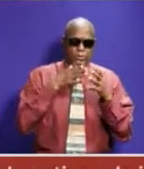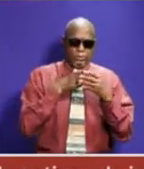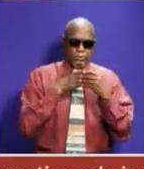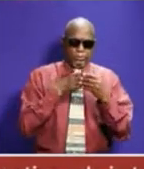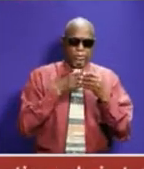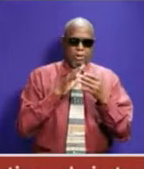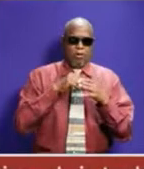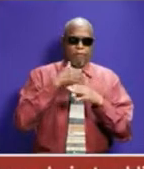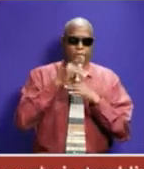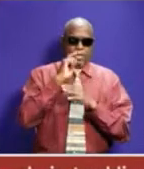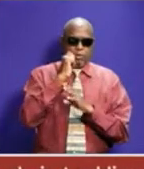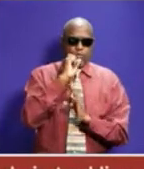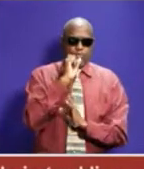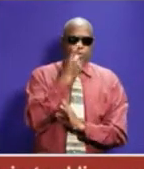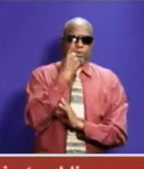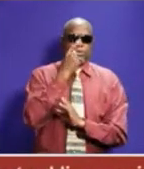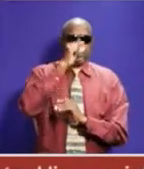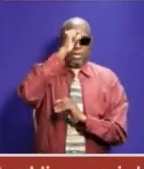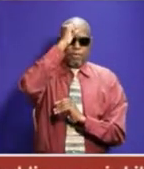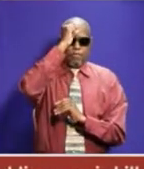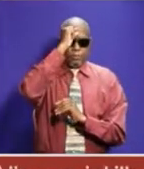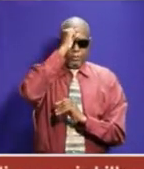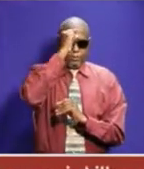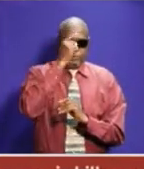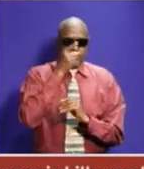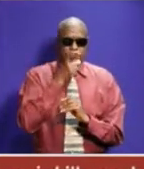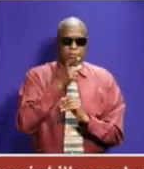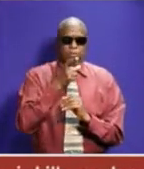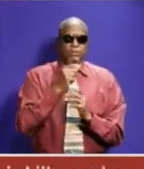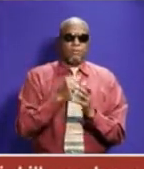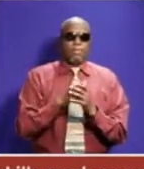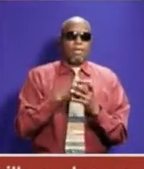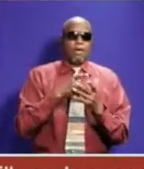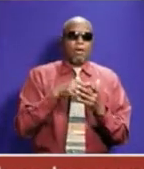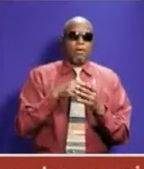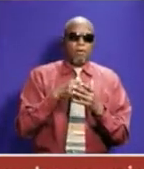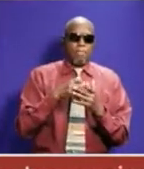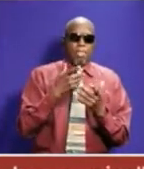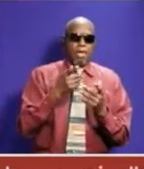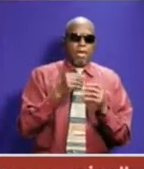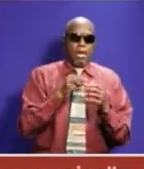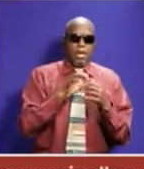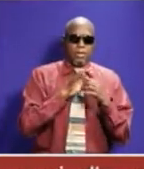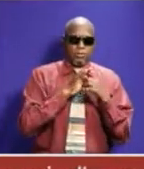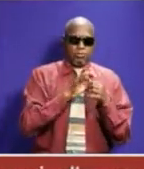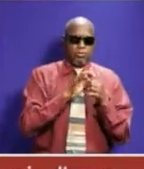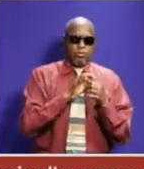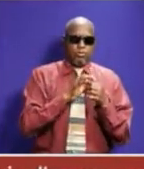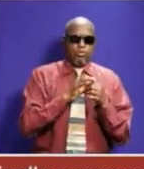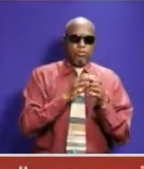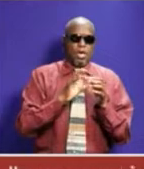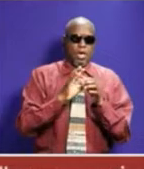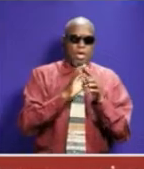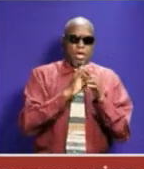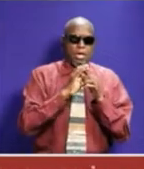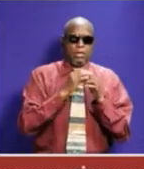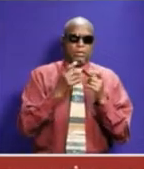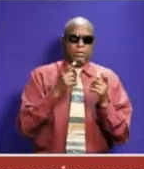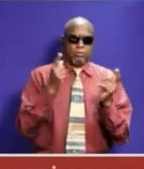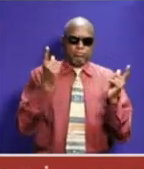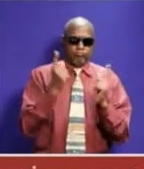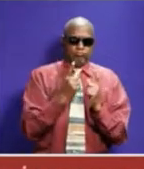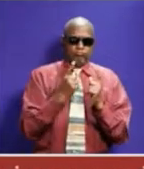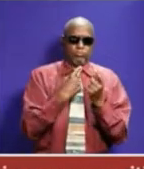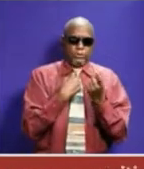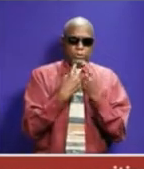Kenya Kwanza government made a truce with the opposition front Azimio la Umoja One Kenya Alliance to dialogue after